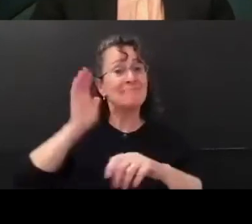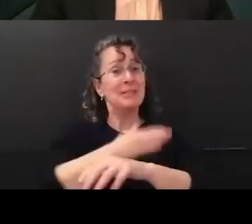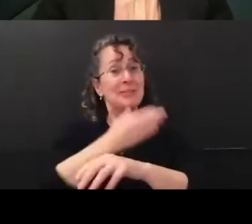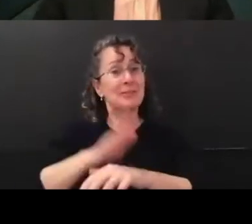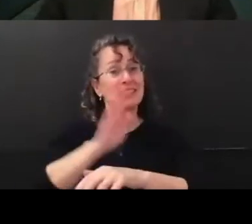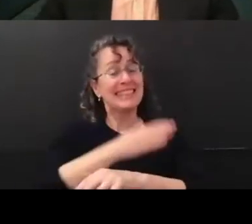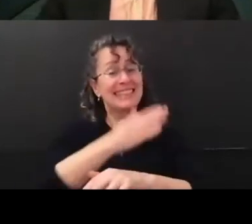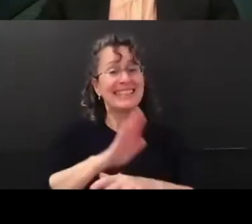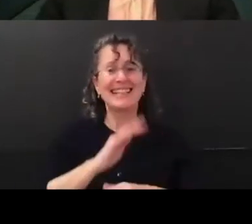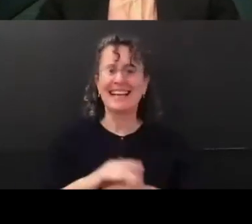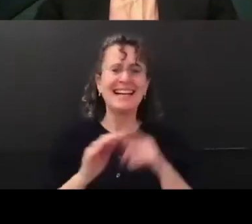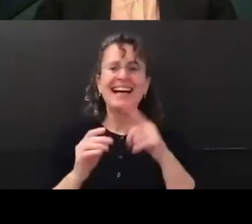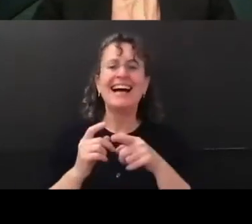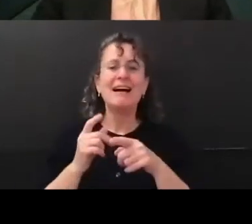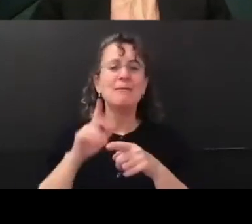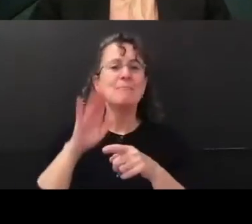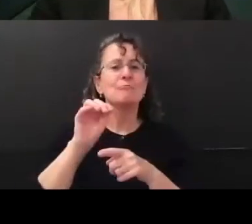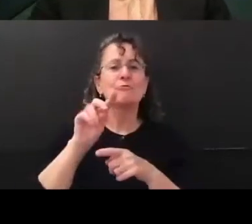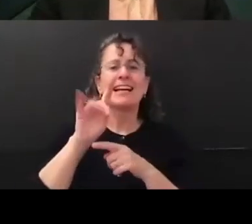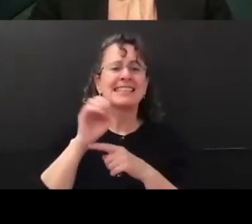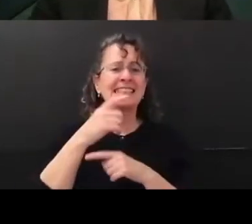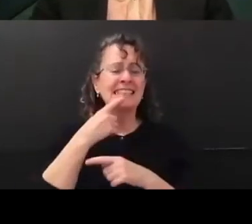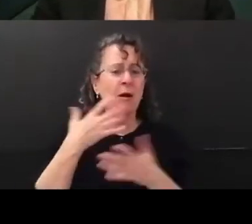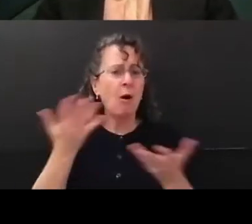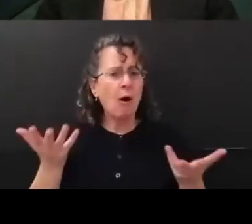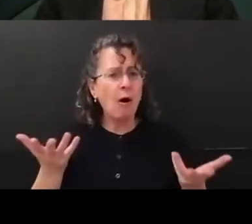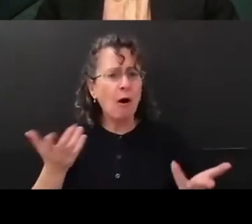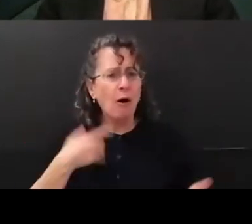incredibly jealous because nobody threw a party like that